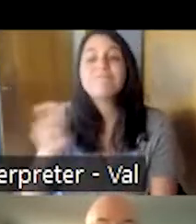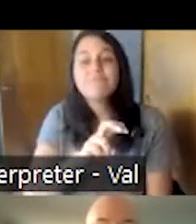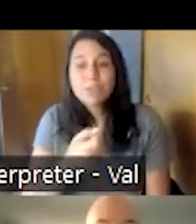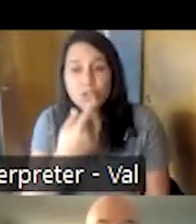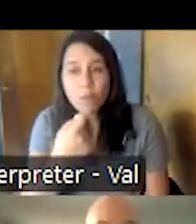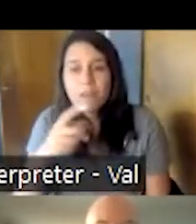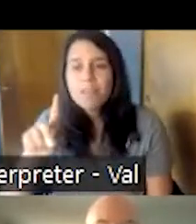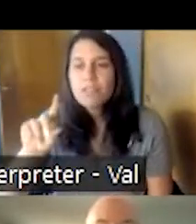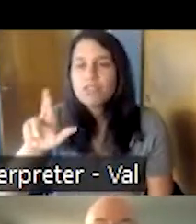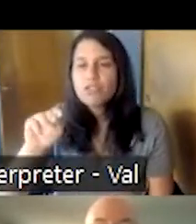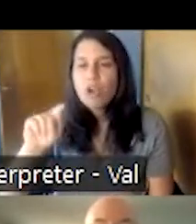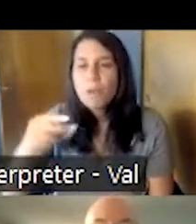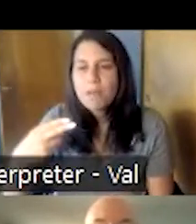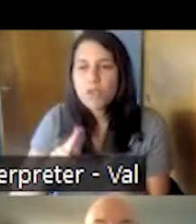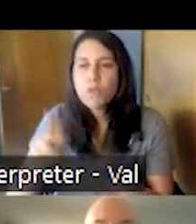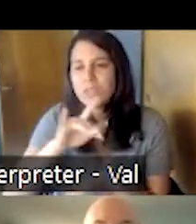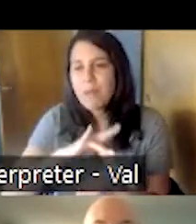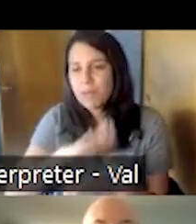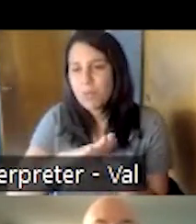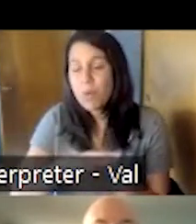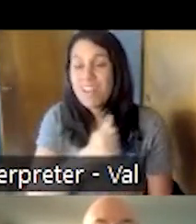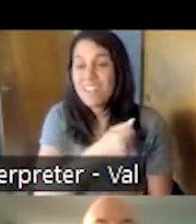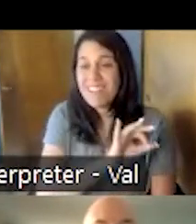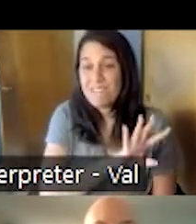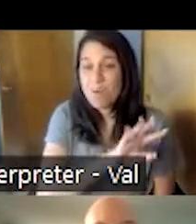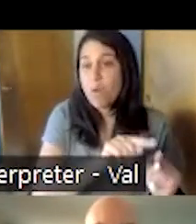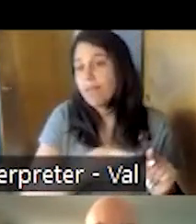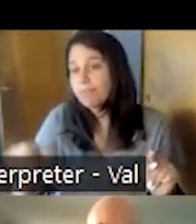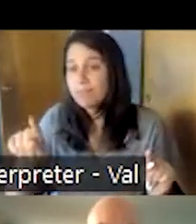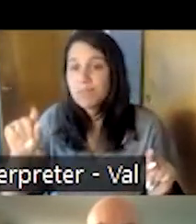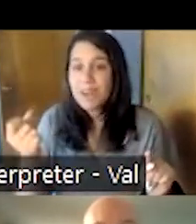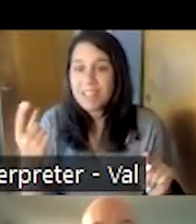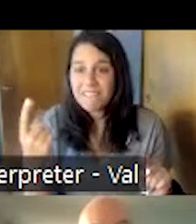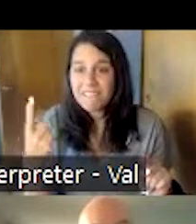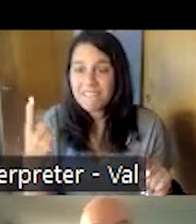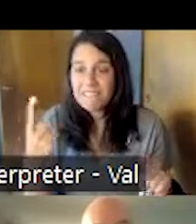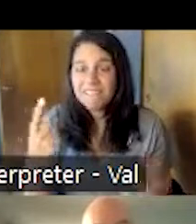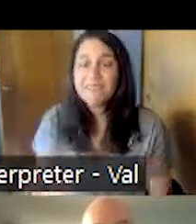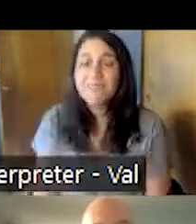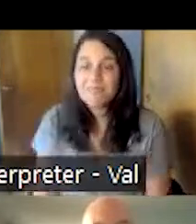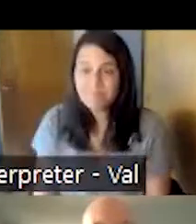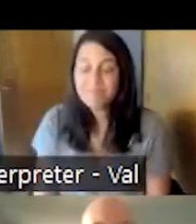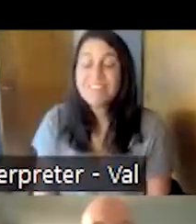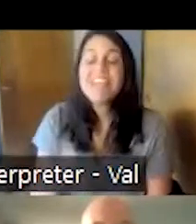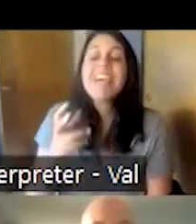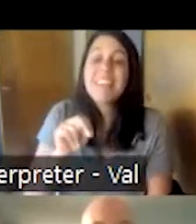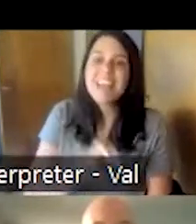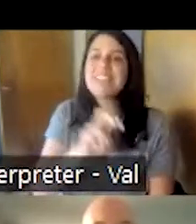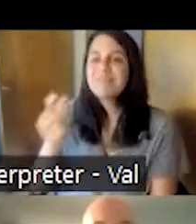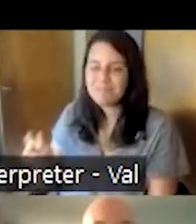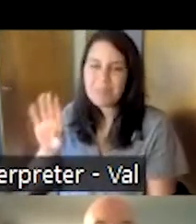University Medical School, where he was from 1994 to 2011, before moving to Boston